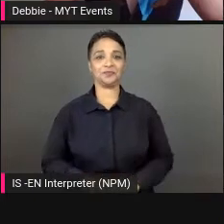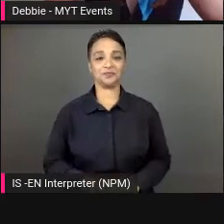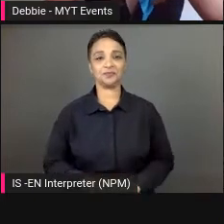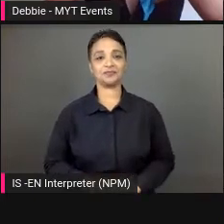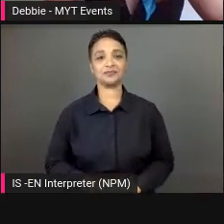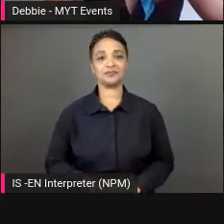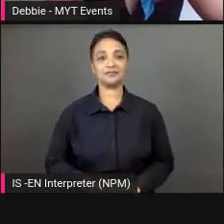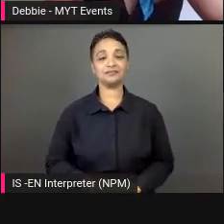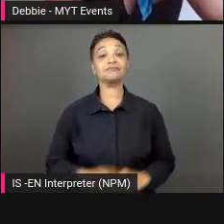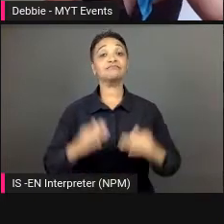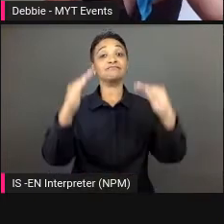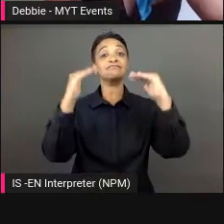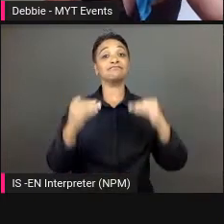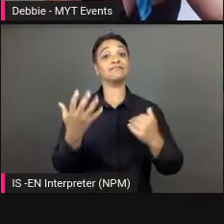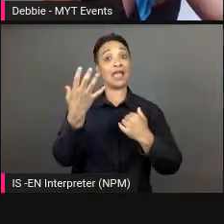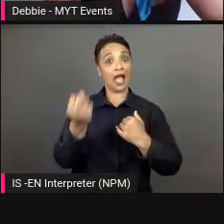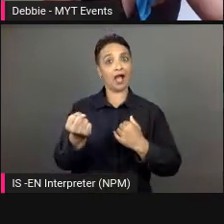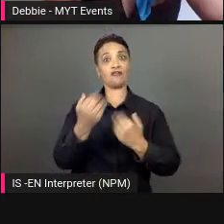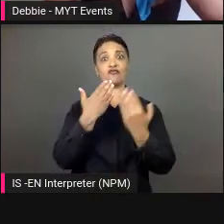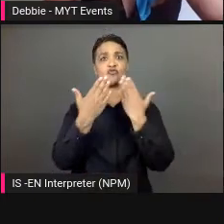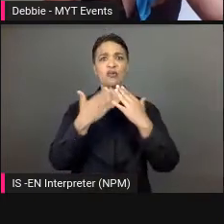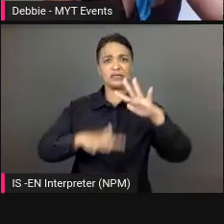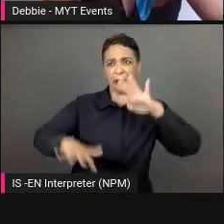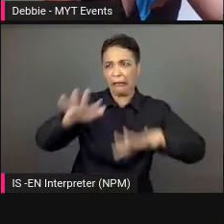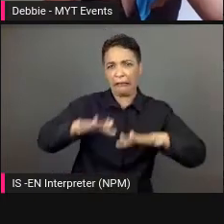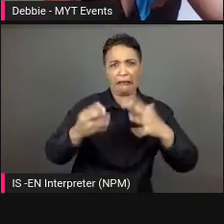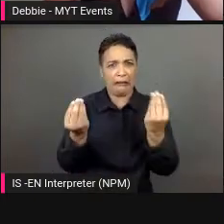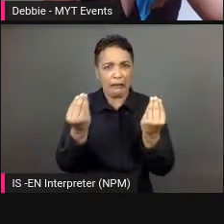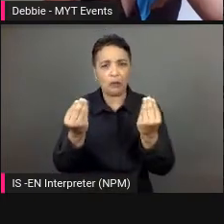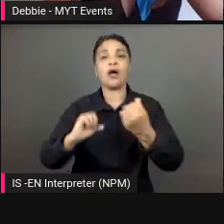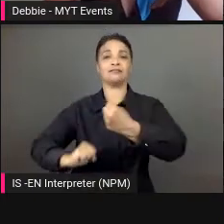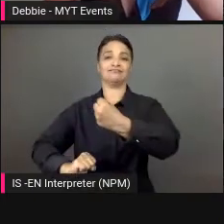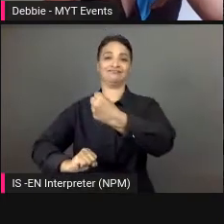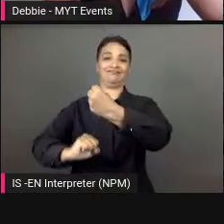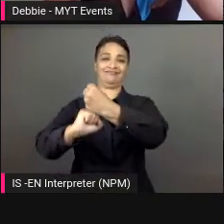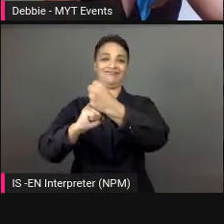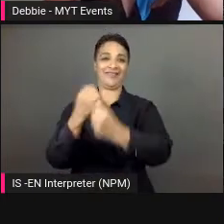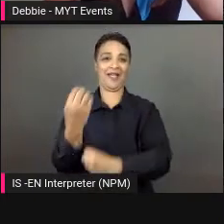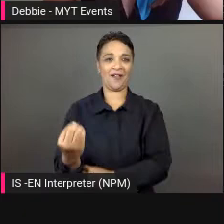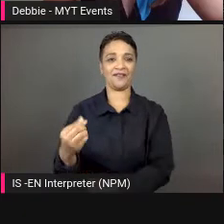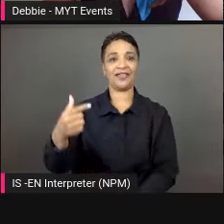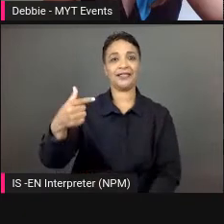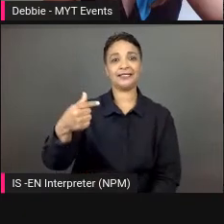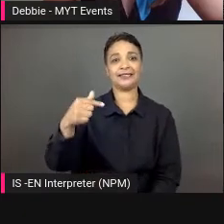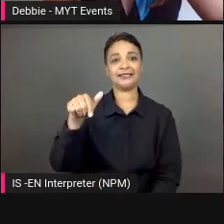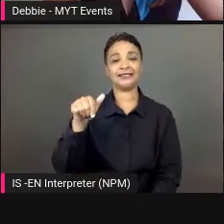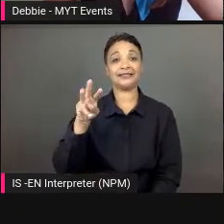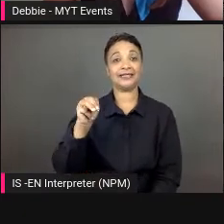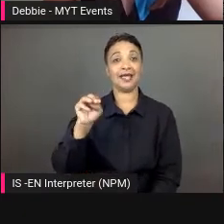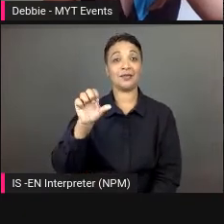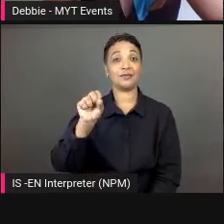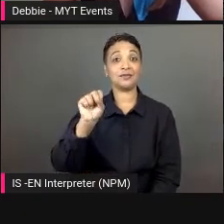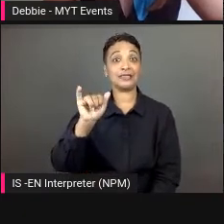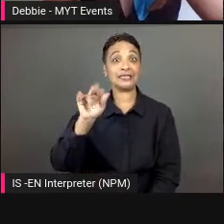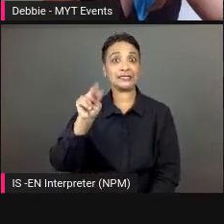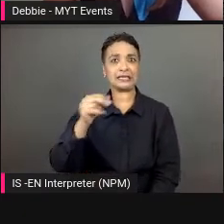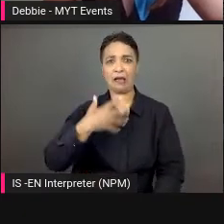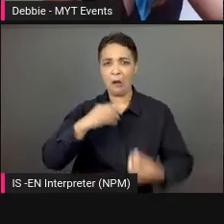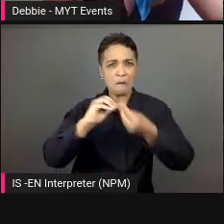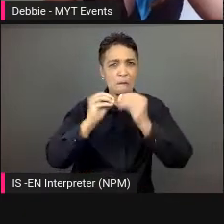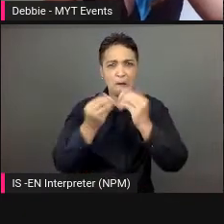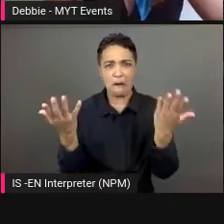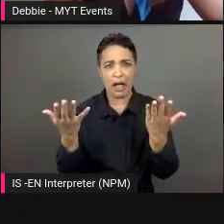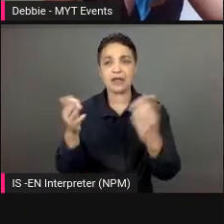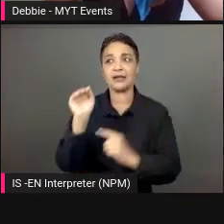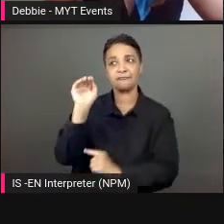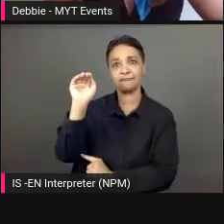And a virtual assistant. So we have our virtual assistant, Tamsin. She's available to support you throughout the conference. So please message Tamsin via the